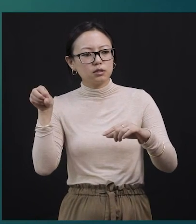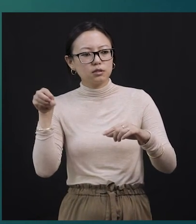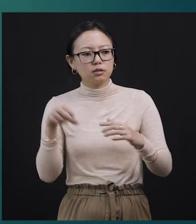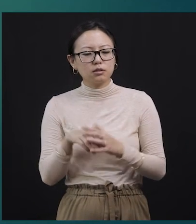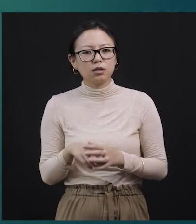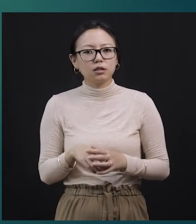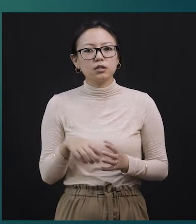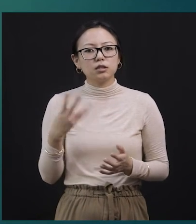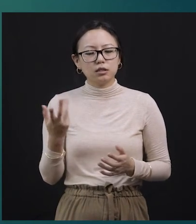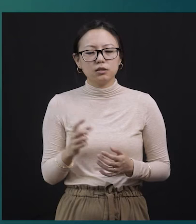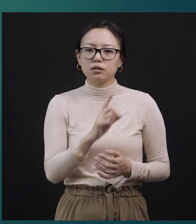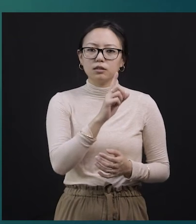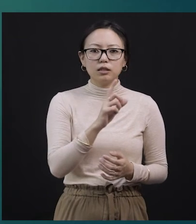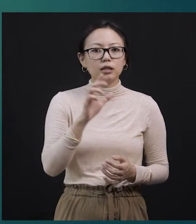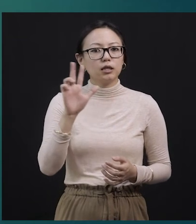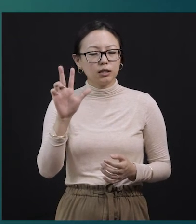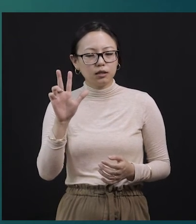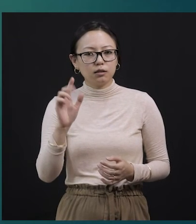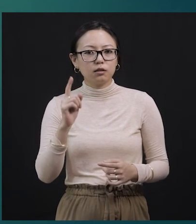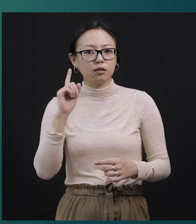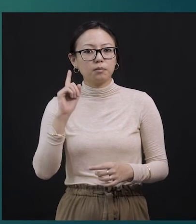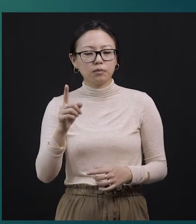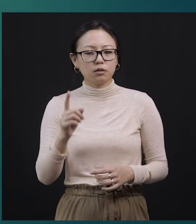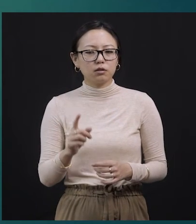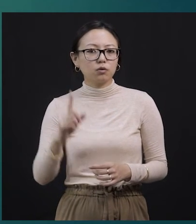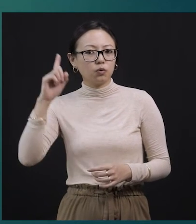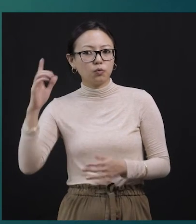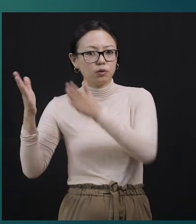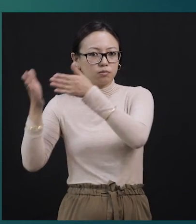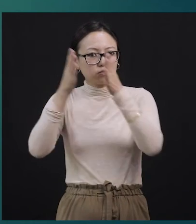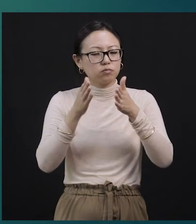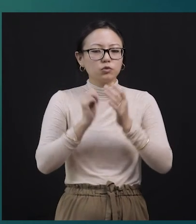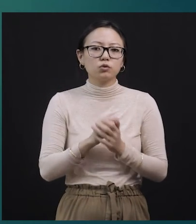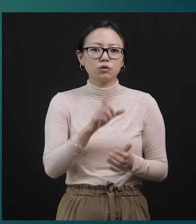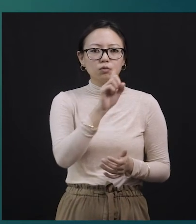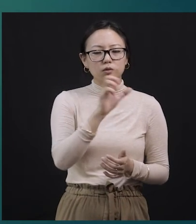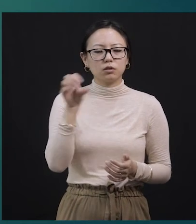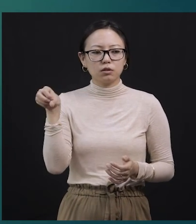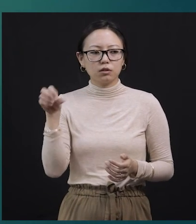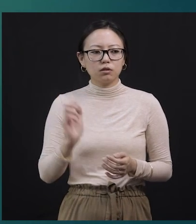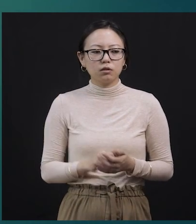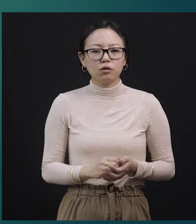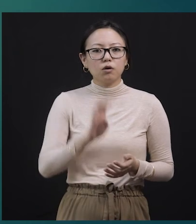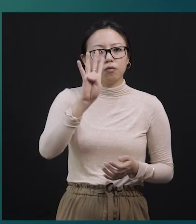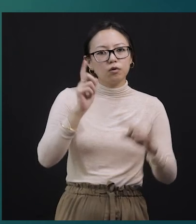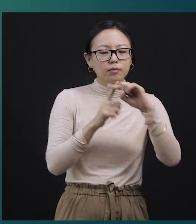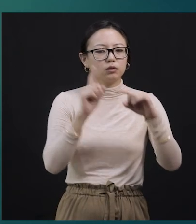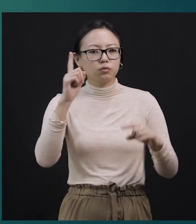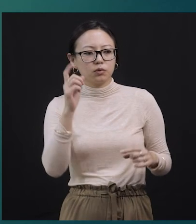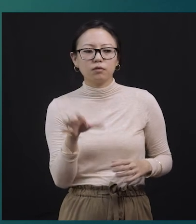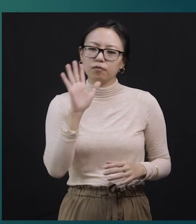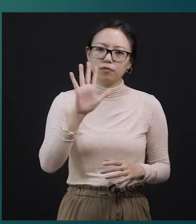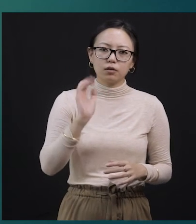19. So 9 here, and then carry 1 along with you. Then 4 plus 1. That will be 5. So the total